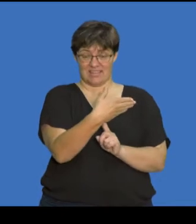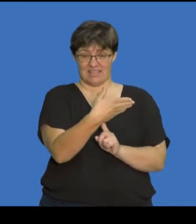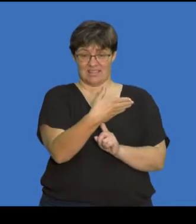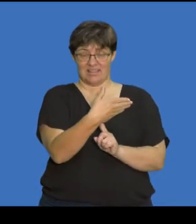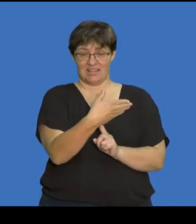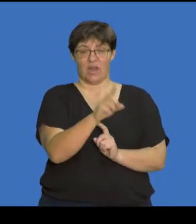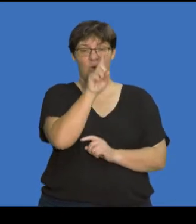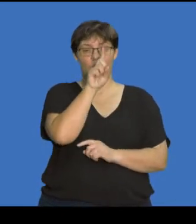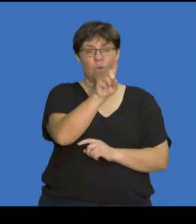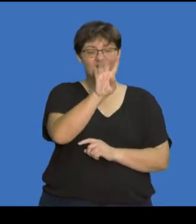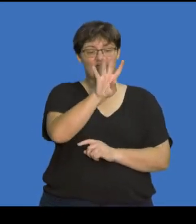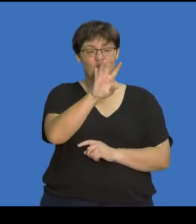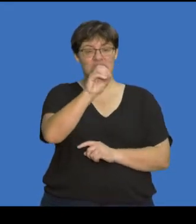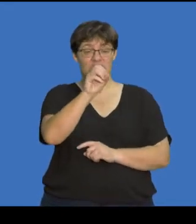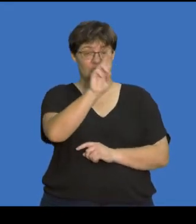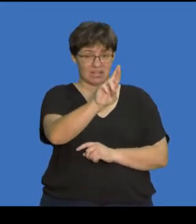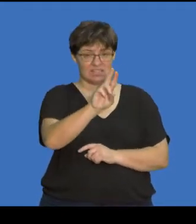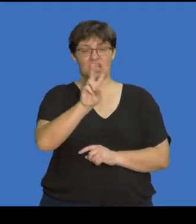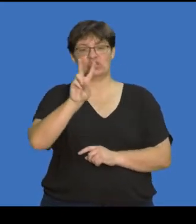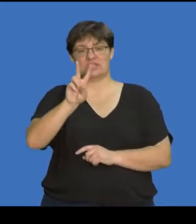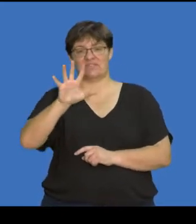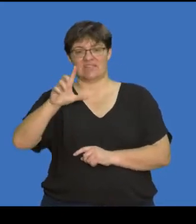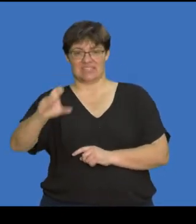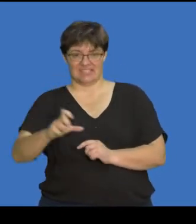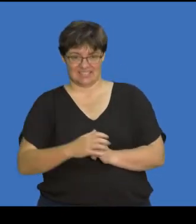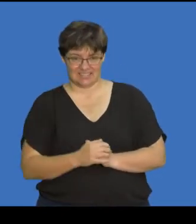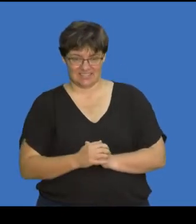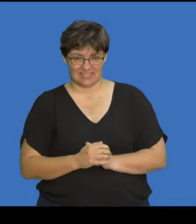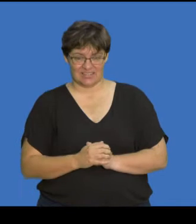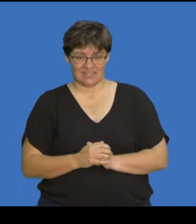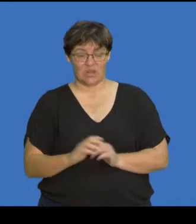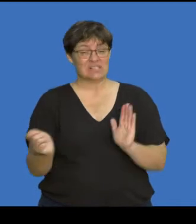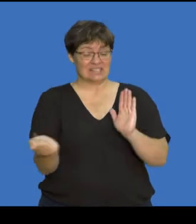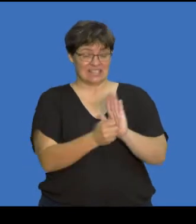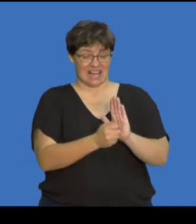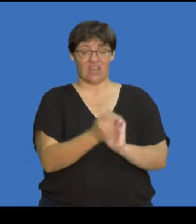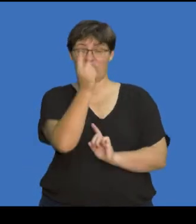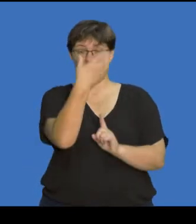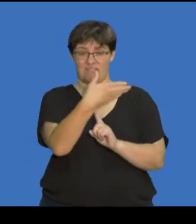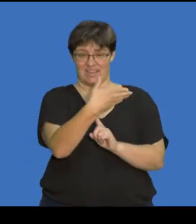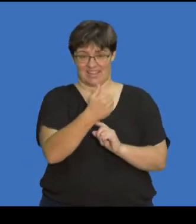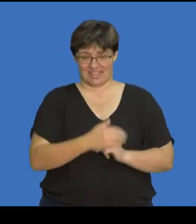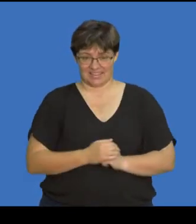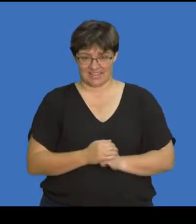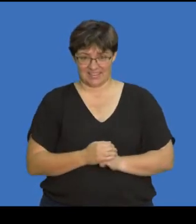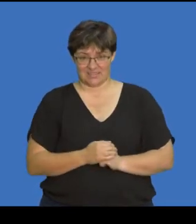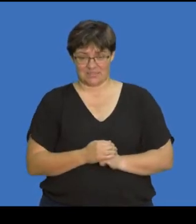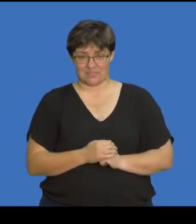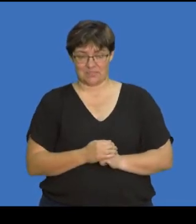to 140 Rand and 25 cents. Selling price per flag. Once